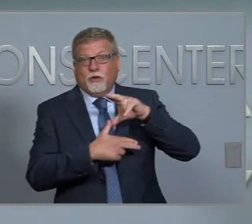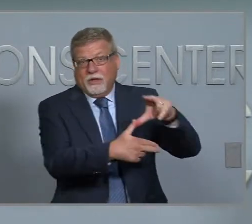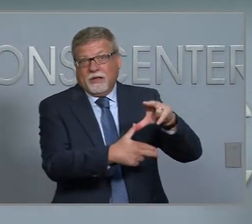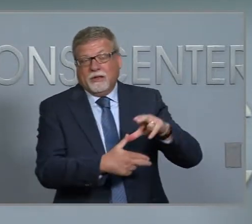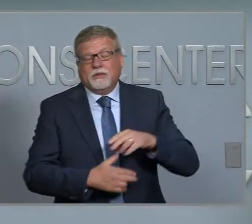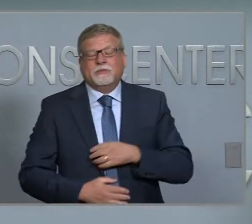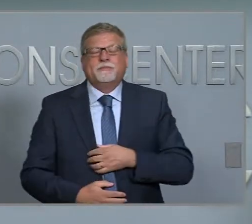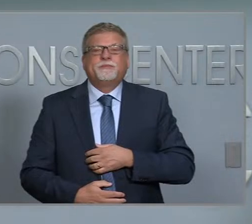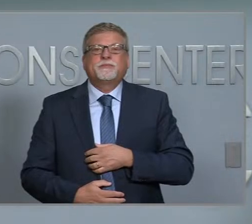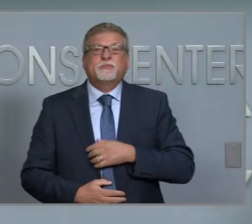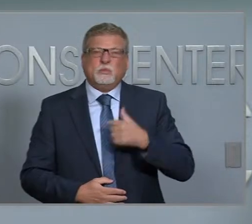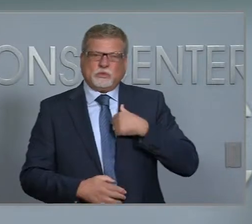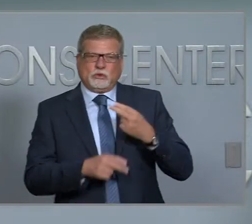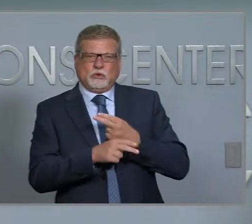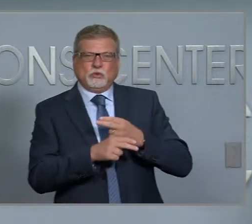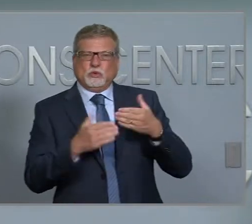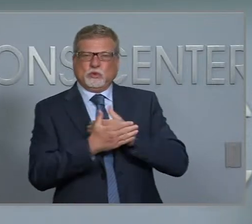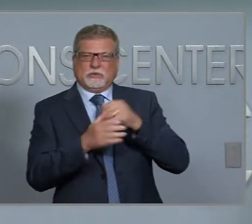The FIMAN system,